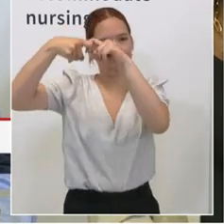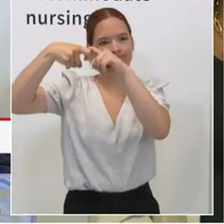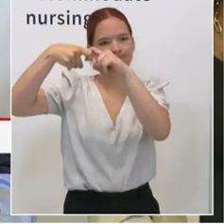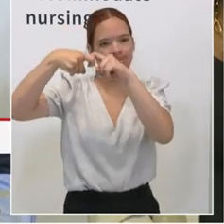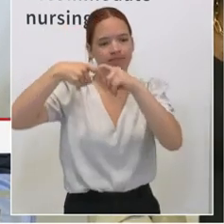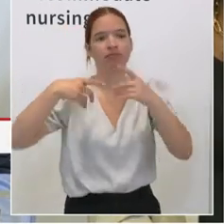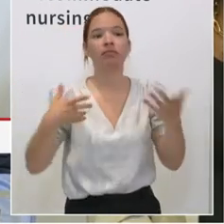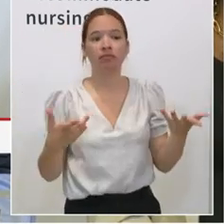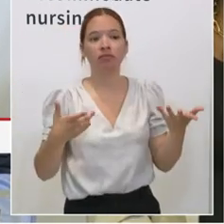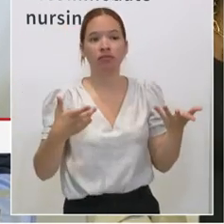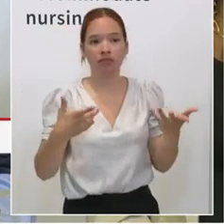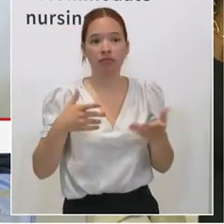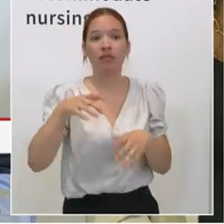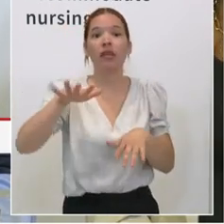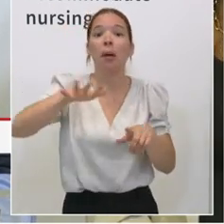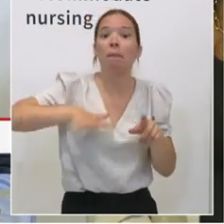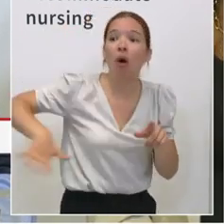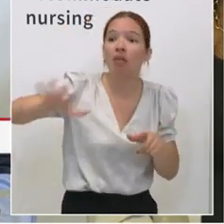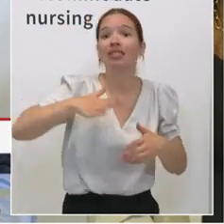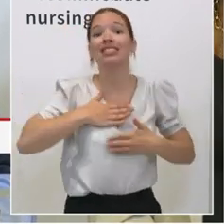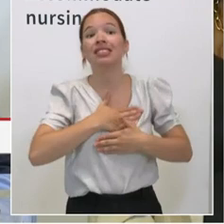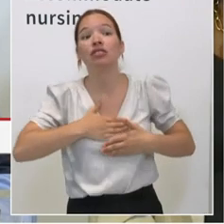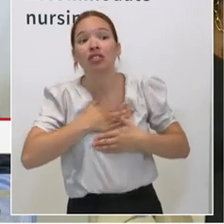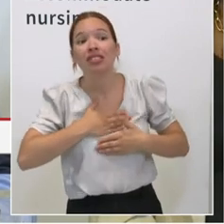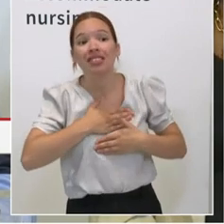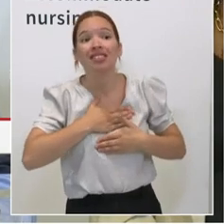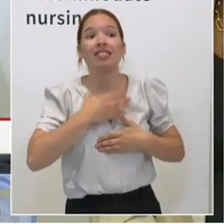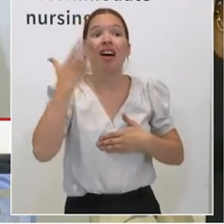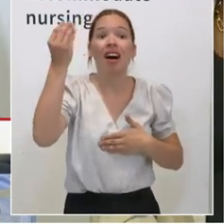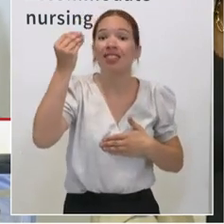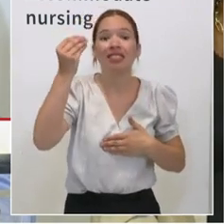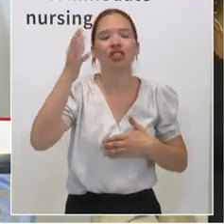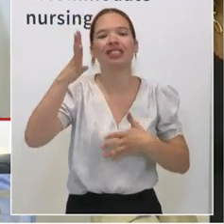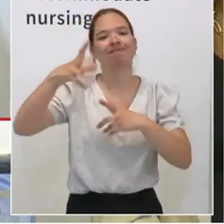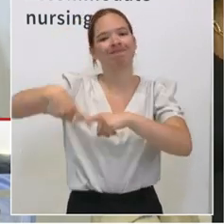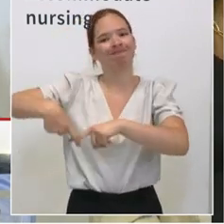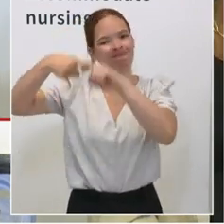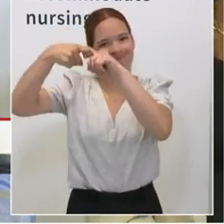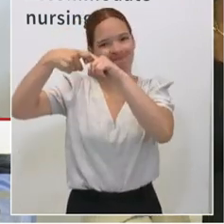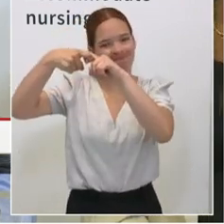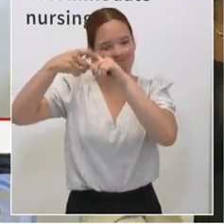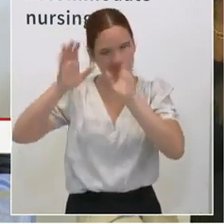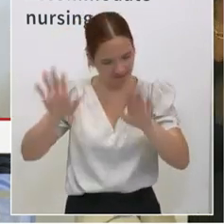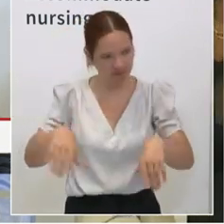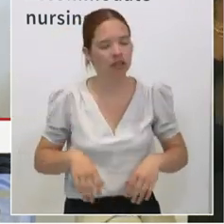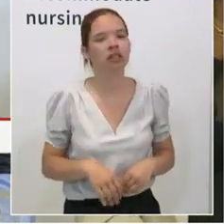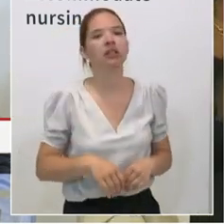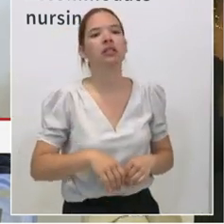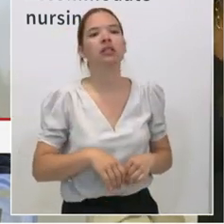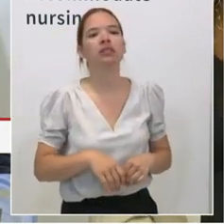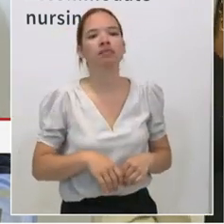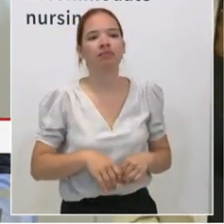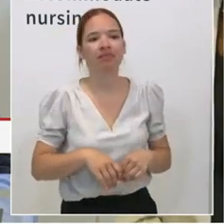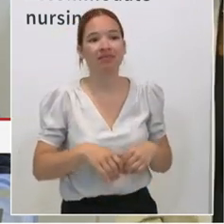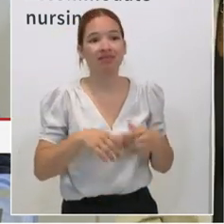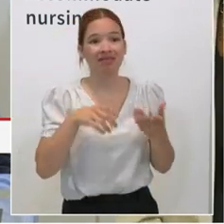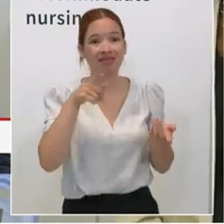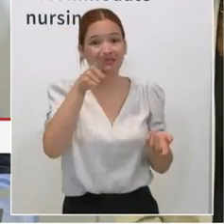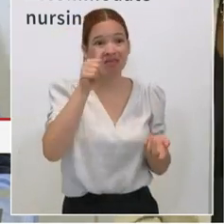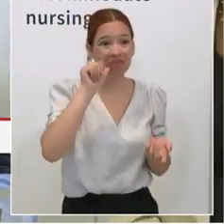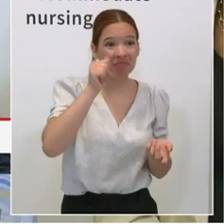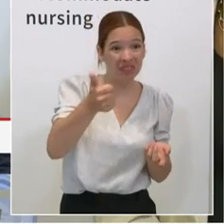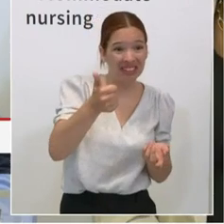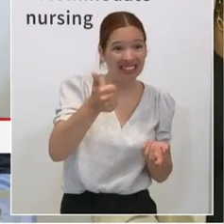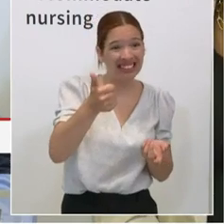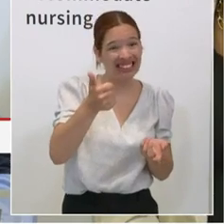do anticipate that tomorrow we'll have similar conditions based on forecasts from the National Weather Service and